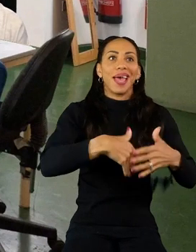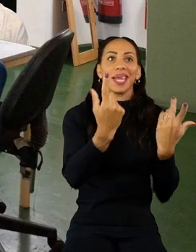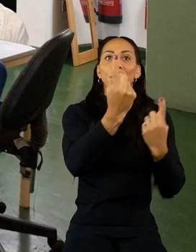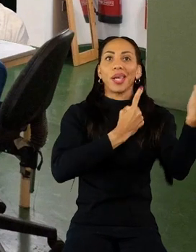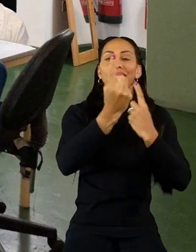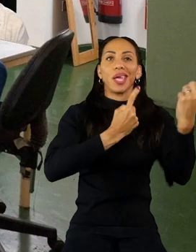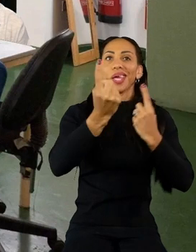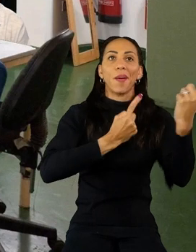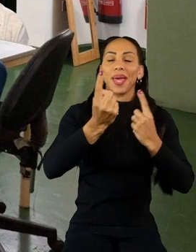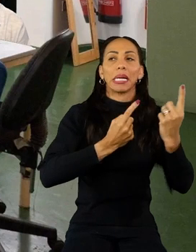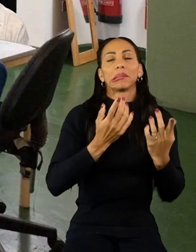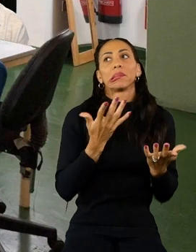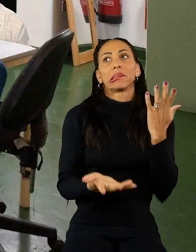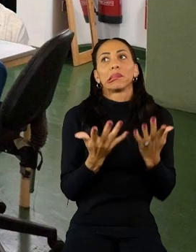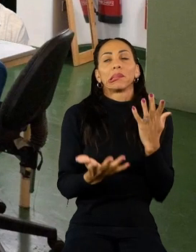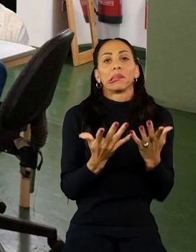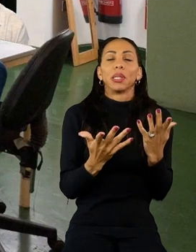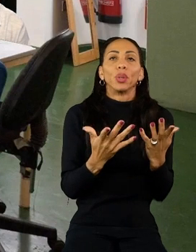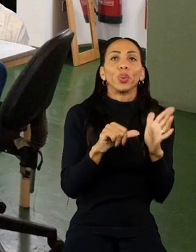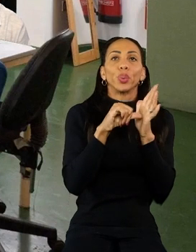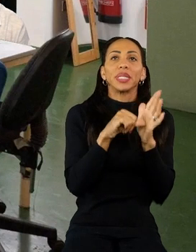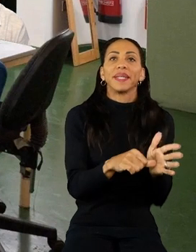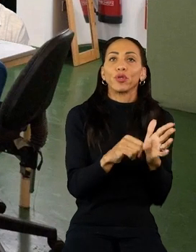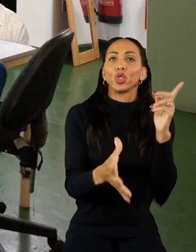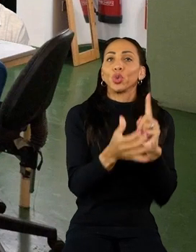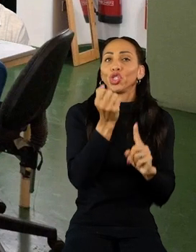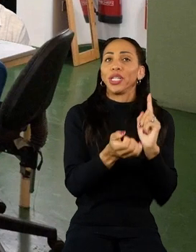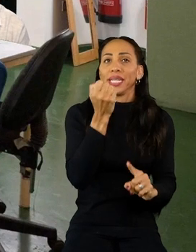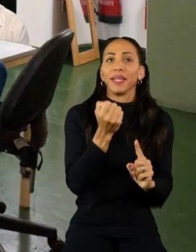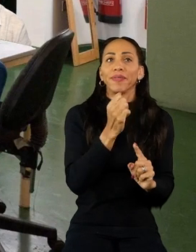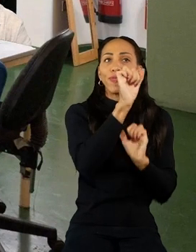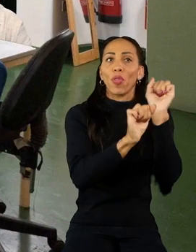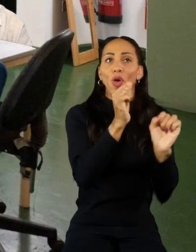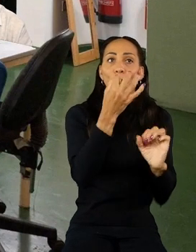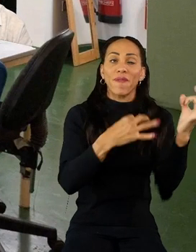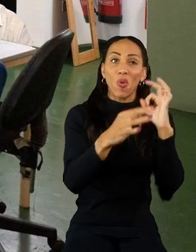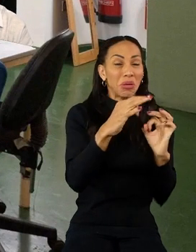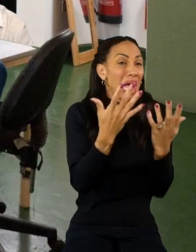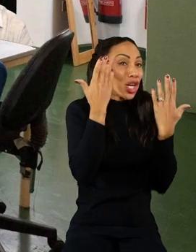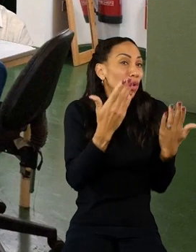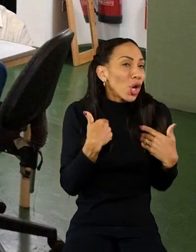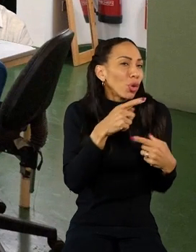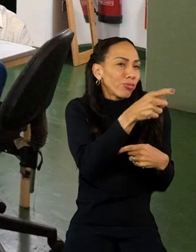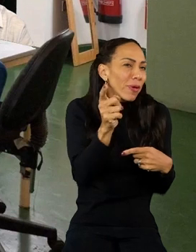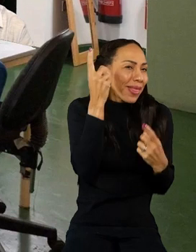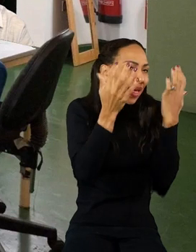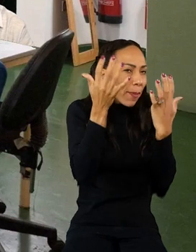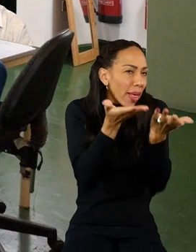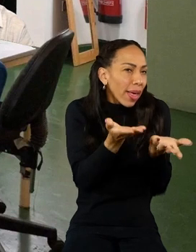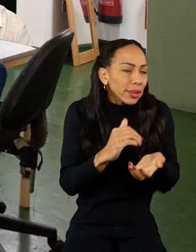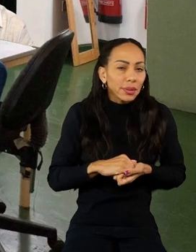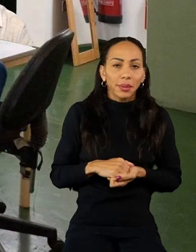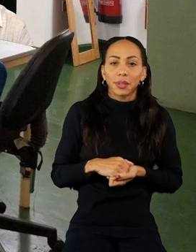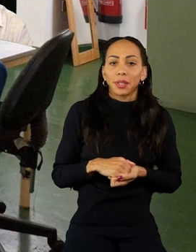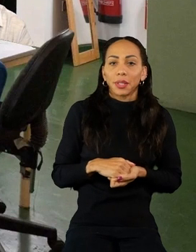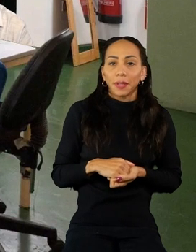also work very well. But I think the situation is, in this situation, we might not have that luxury of having those few hours with each